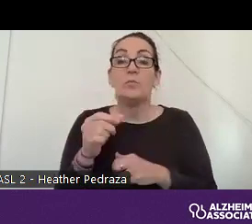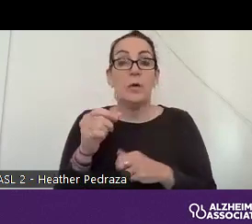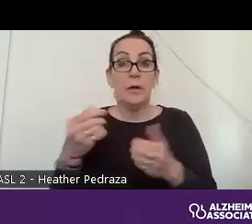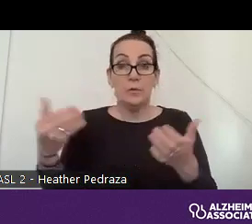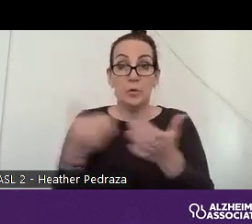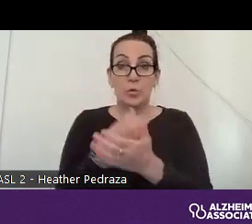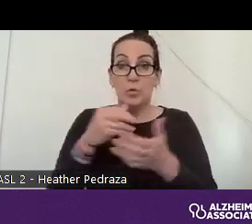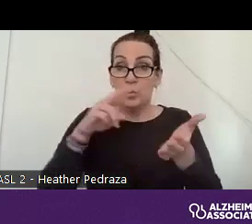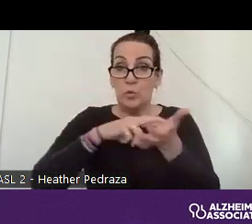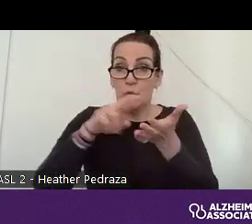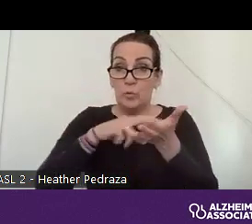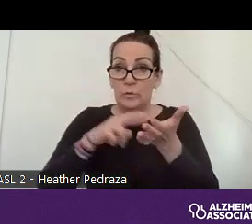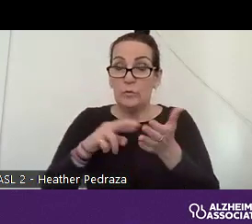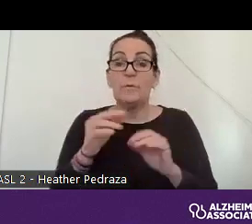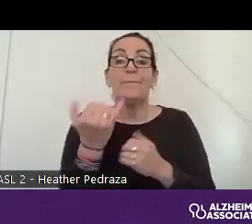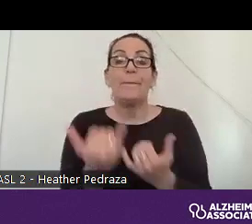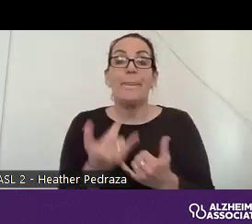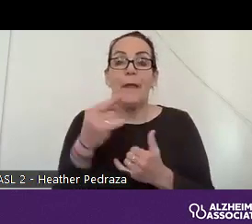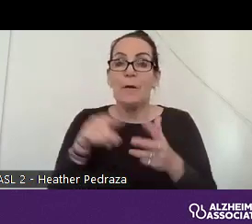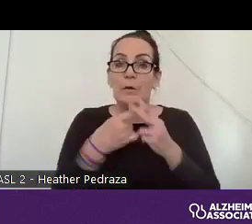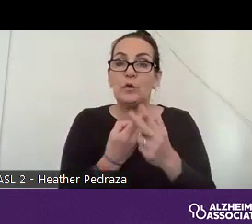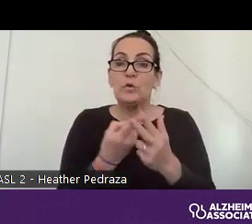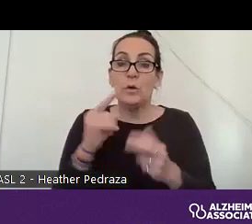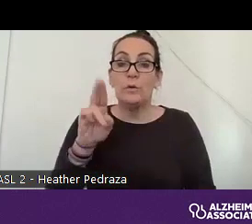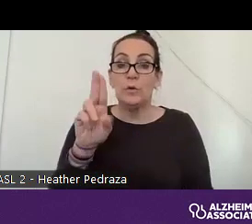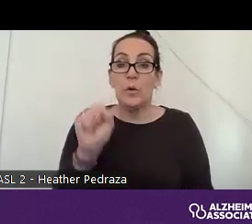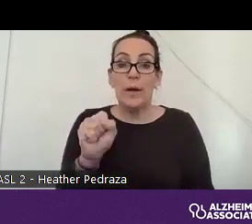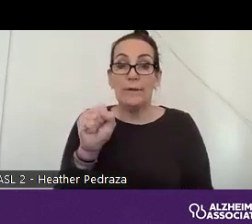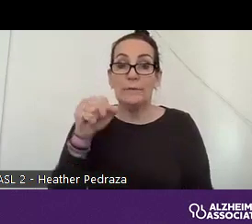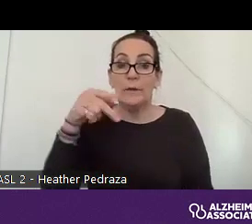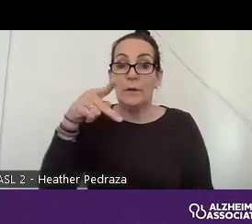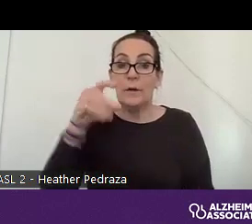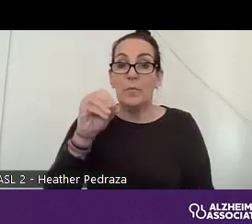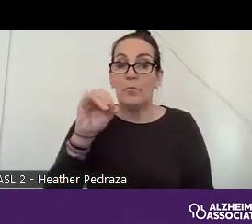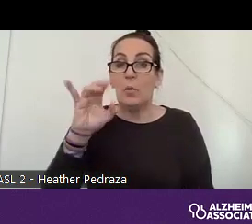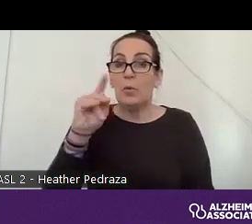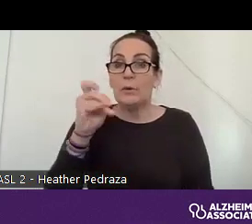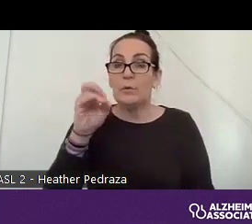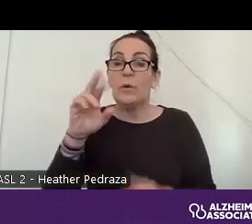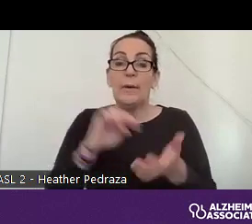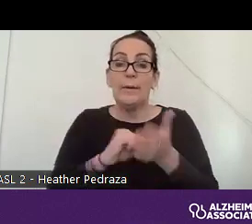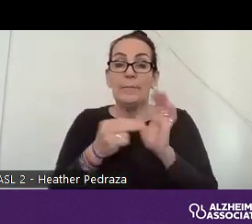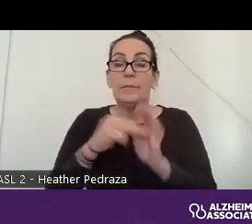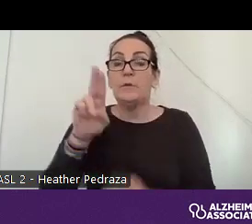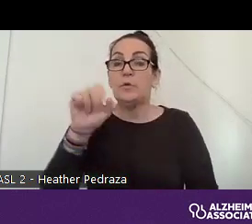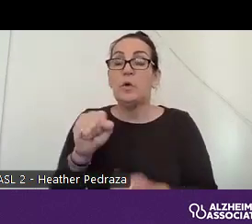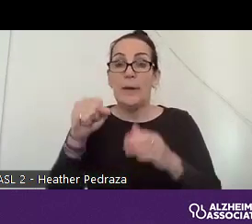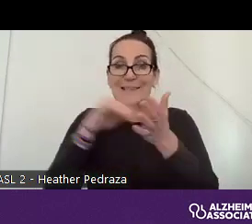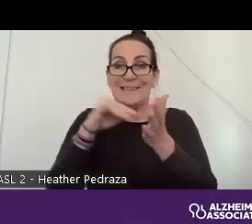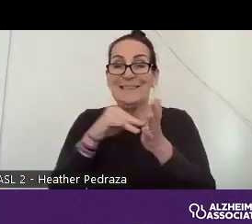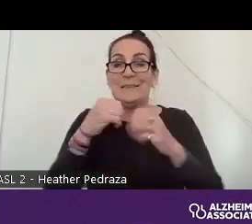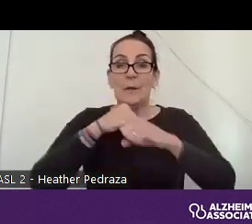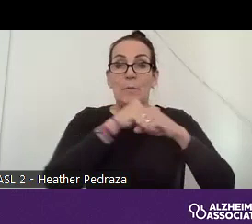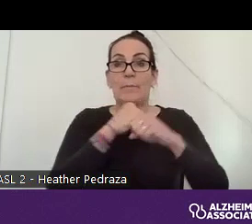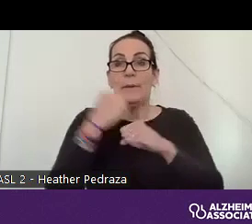So to start off, US Pointer, just to refresh everyone, is the US study to protect brain health through